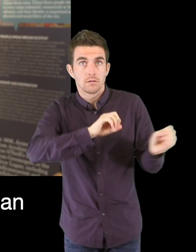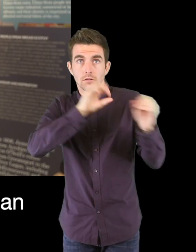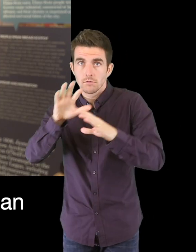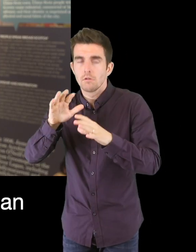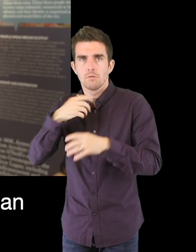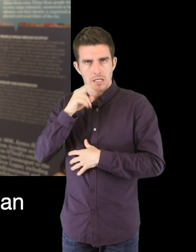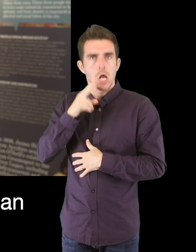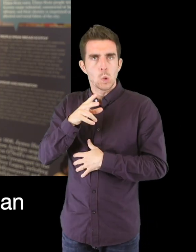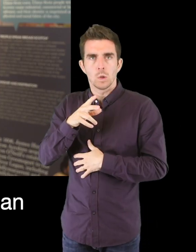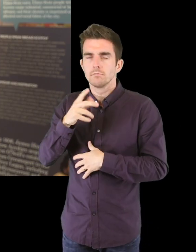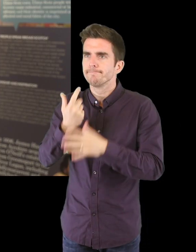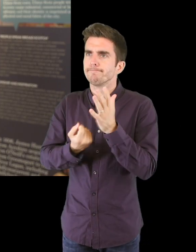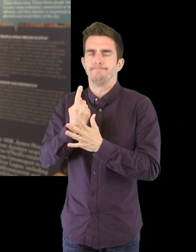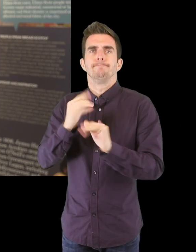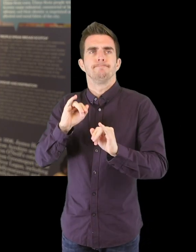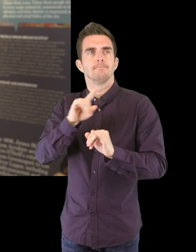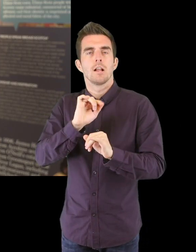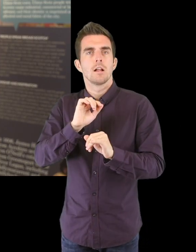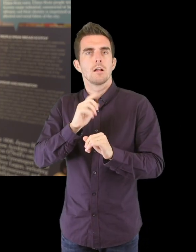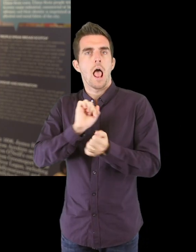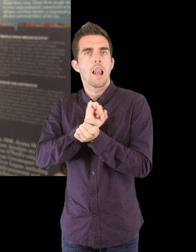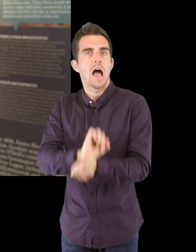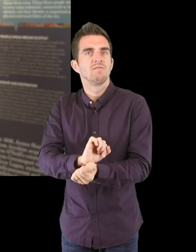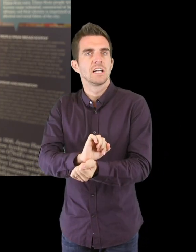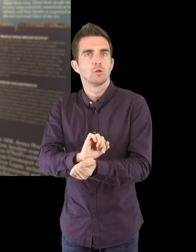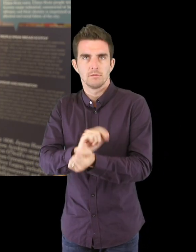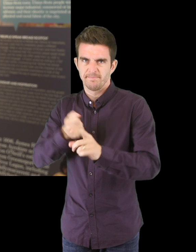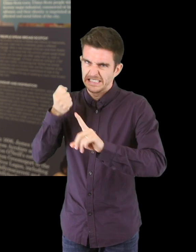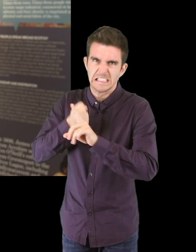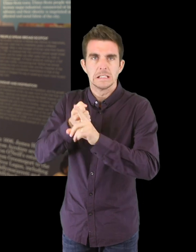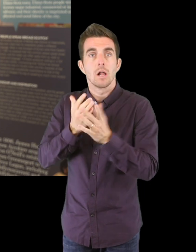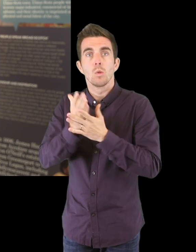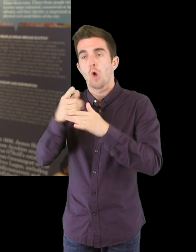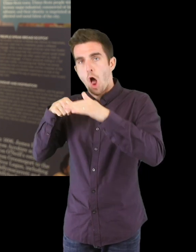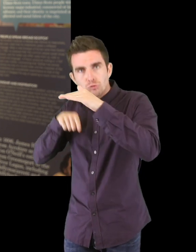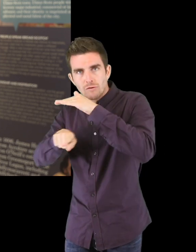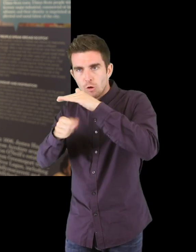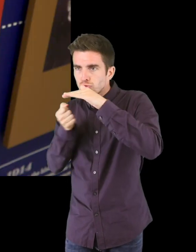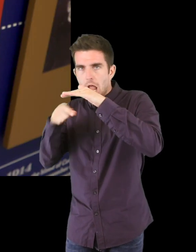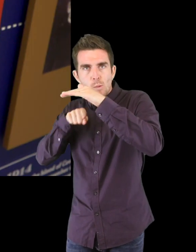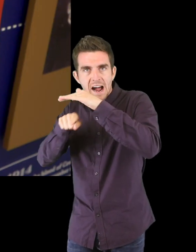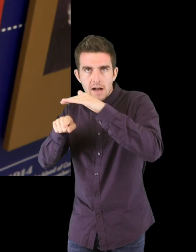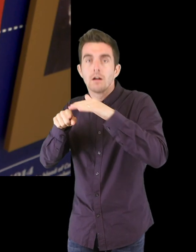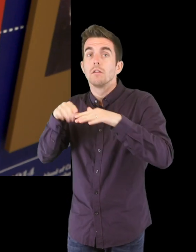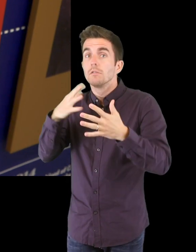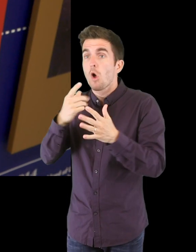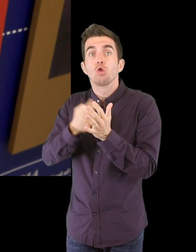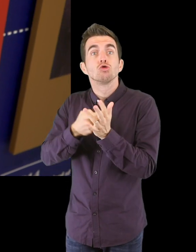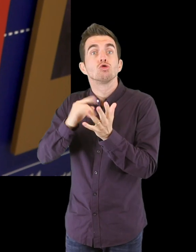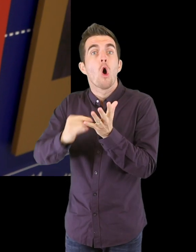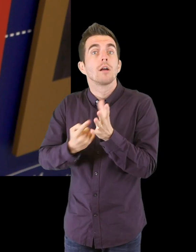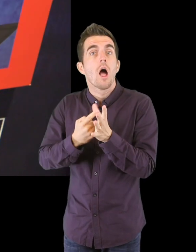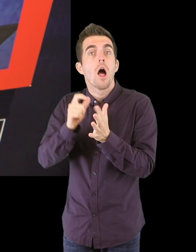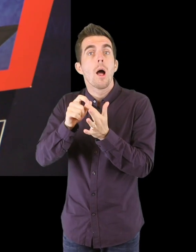community in later years. We see the role that Ulster Scots played in the campaign against slavery through the Underground Railroad, and